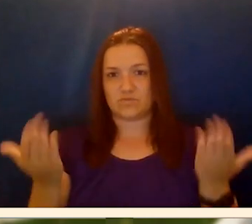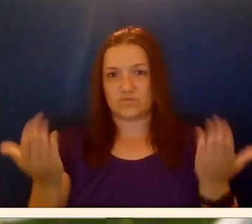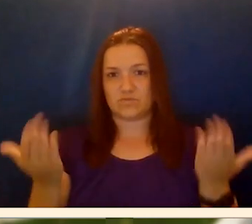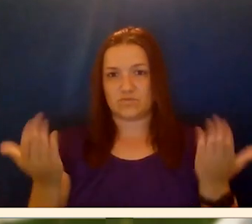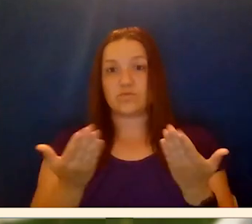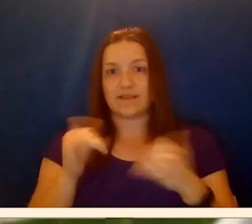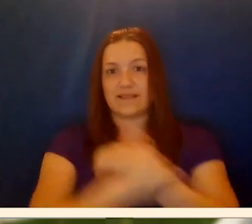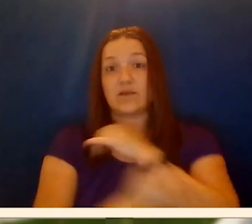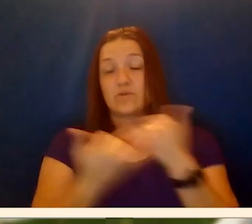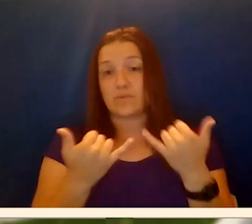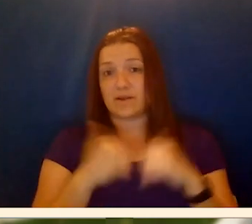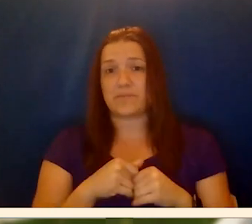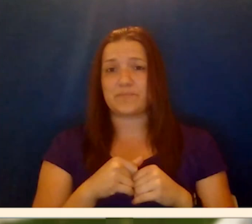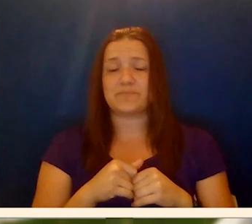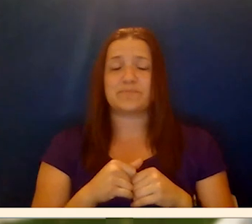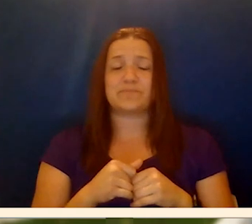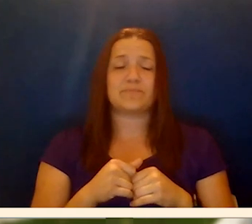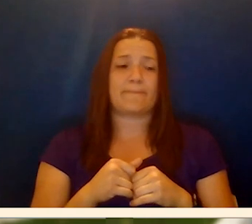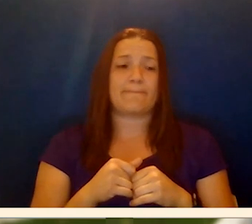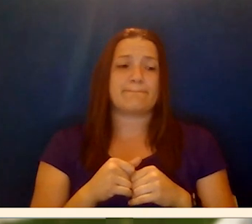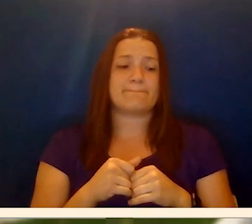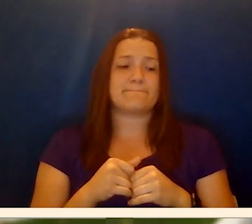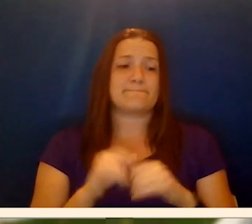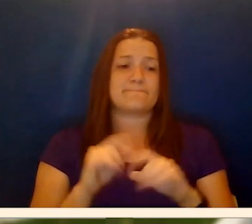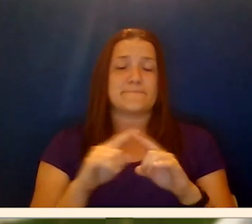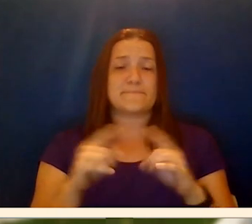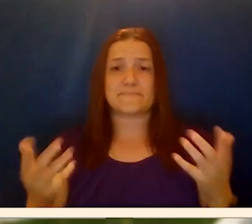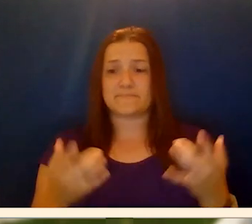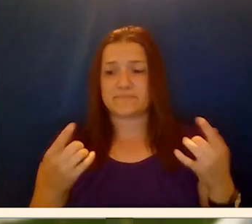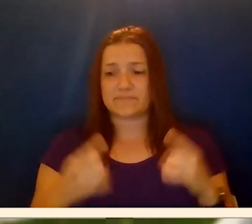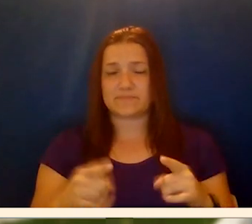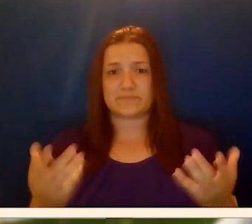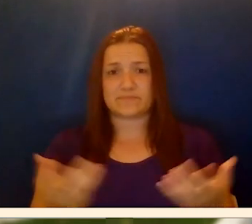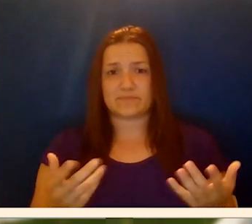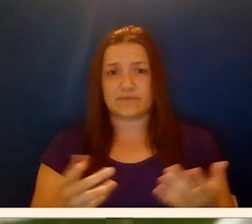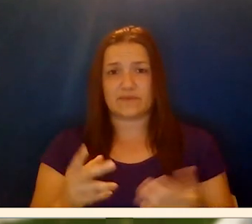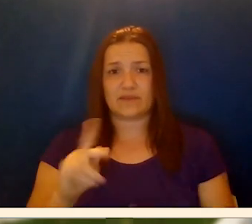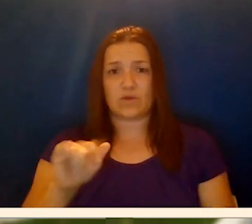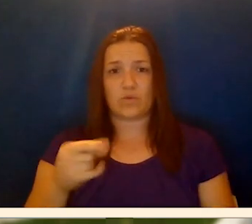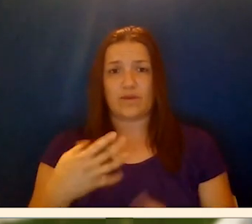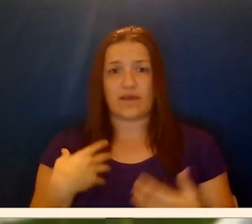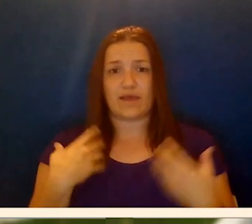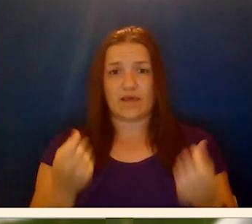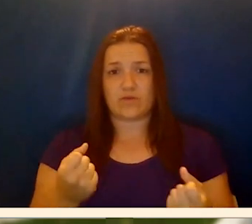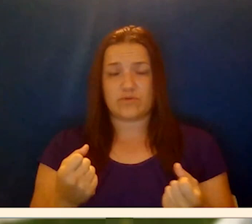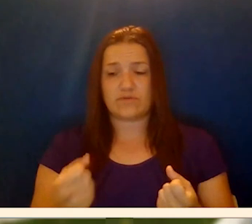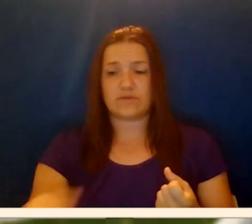now. In terms of what's going on at Cahuilla Health, the Downtown Medical